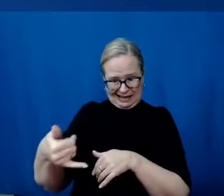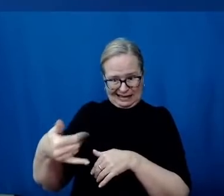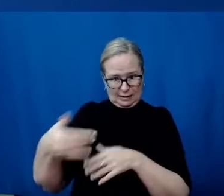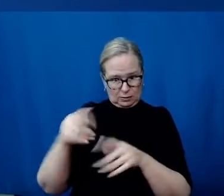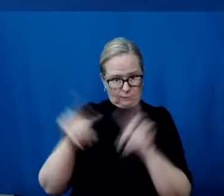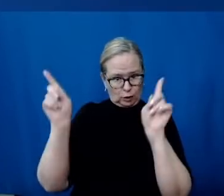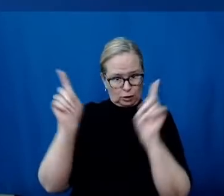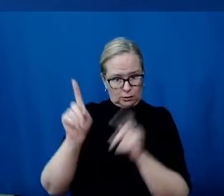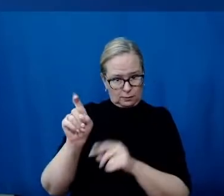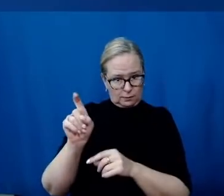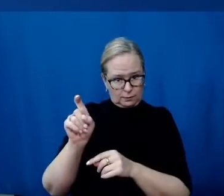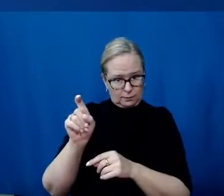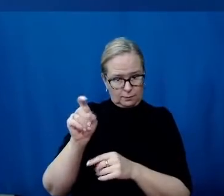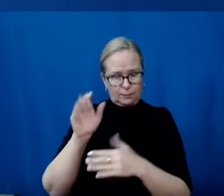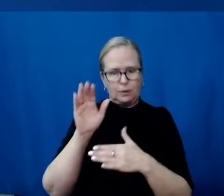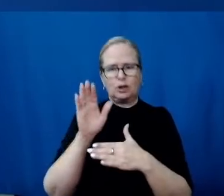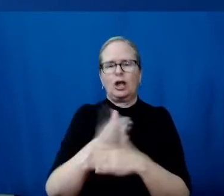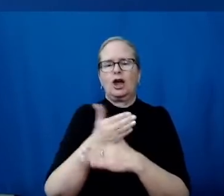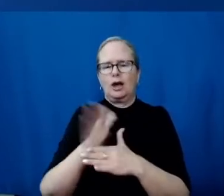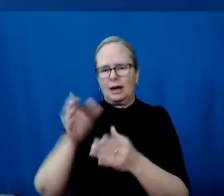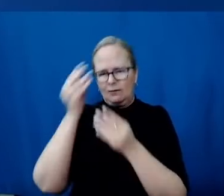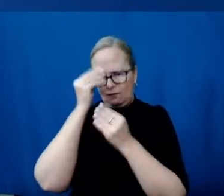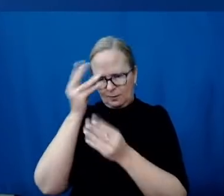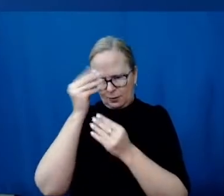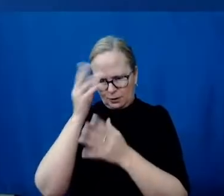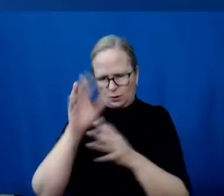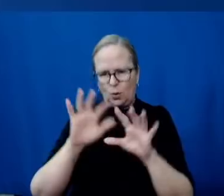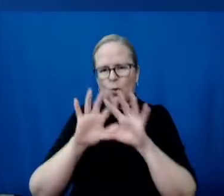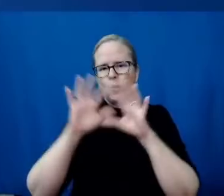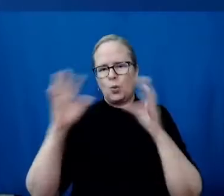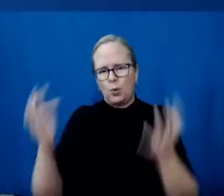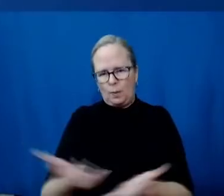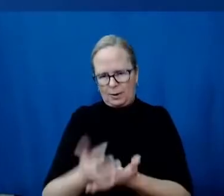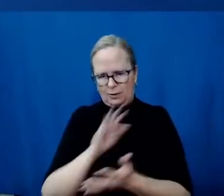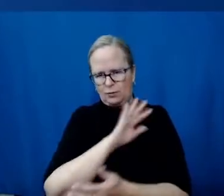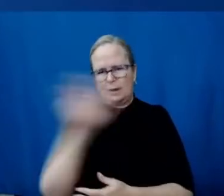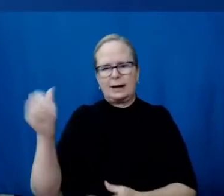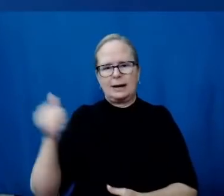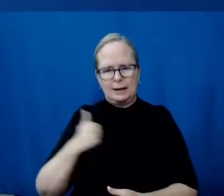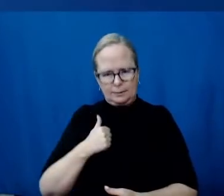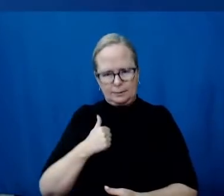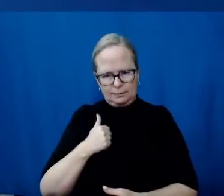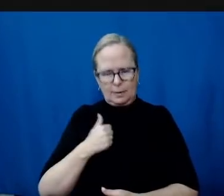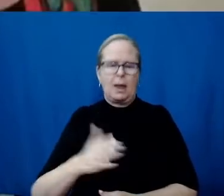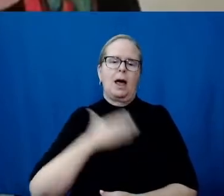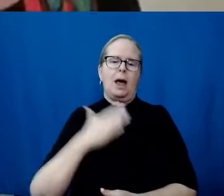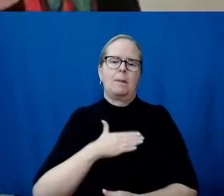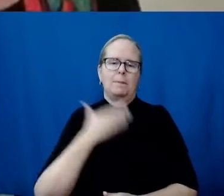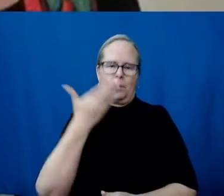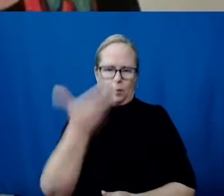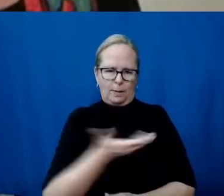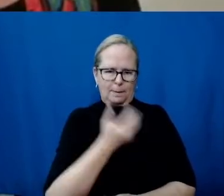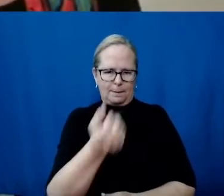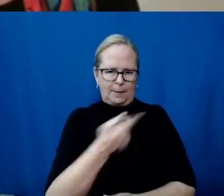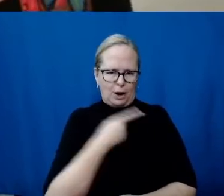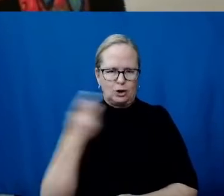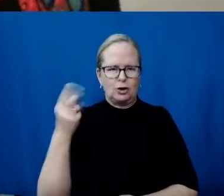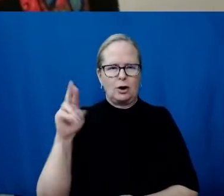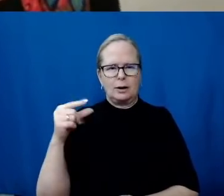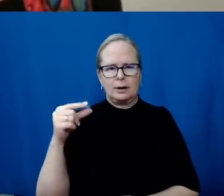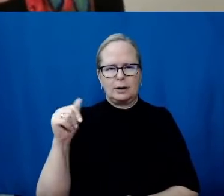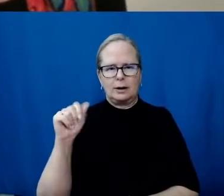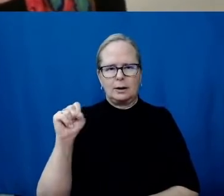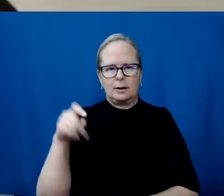some information on what is happening globally and nationally, I am delighted to welcome back Dr. Gasparovich. Hi,